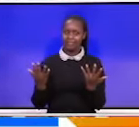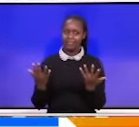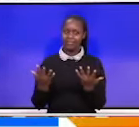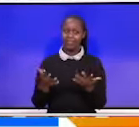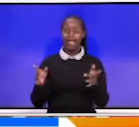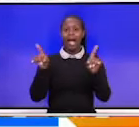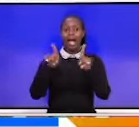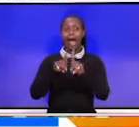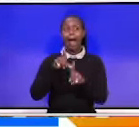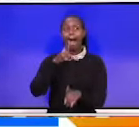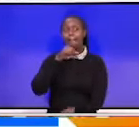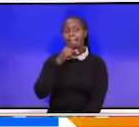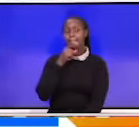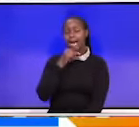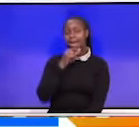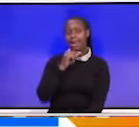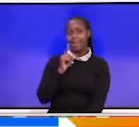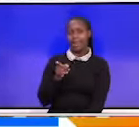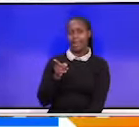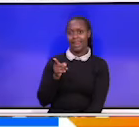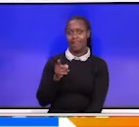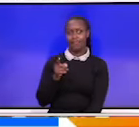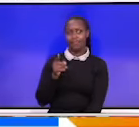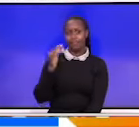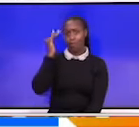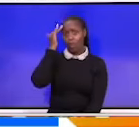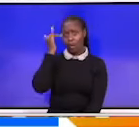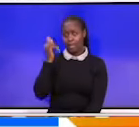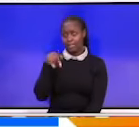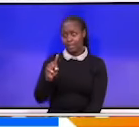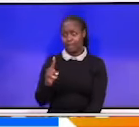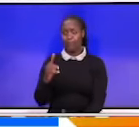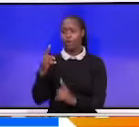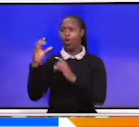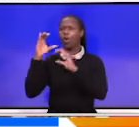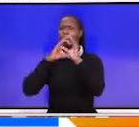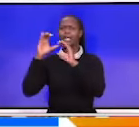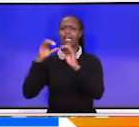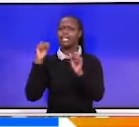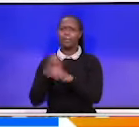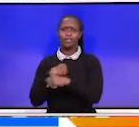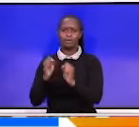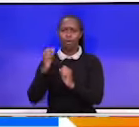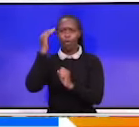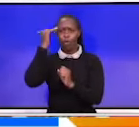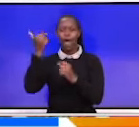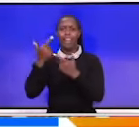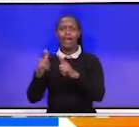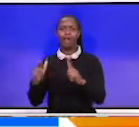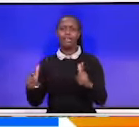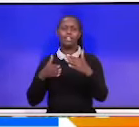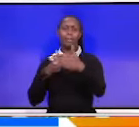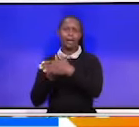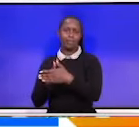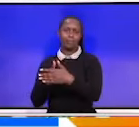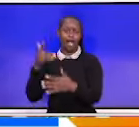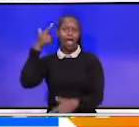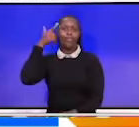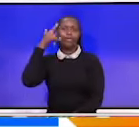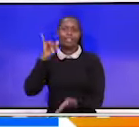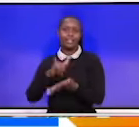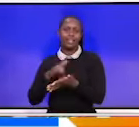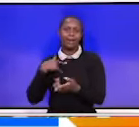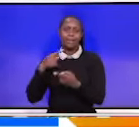And this gentleman, because we could not talk because of language barrier, thought that I have given him my camera.